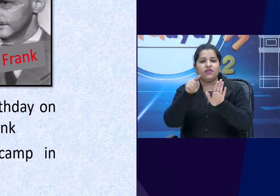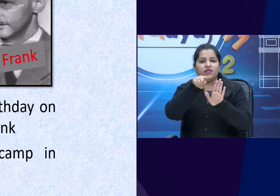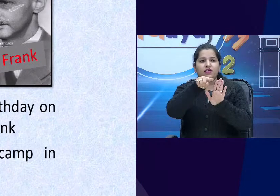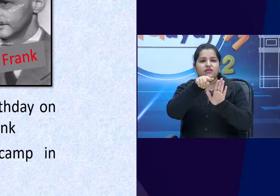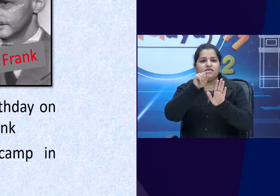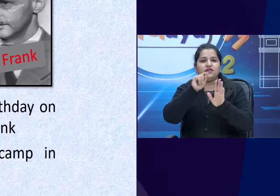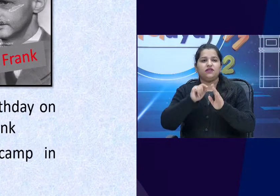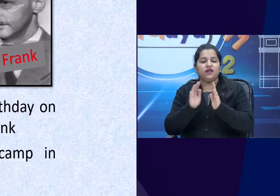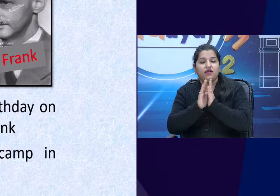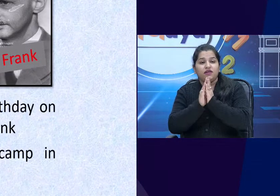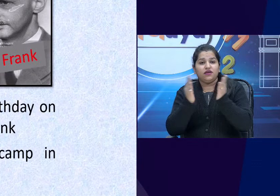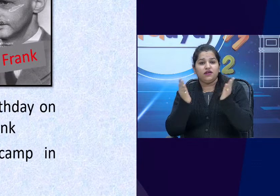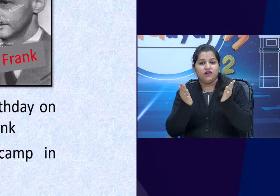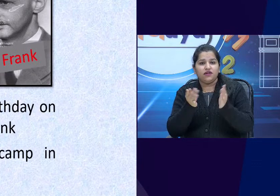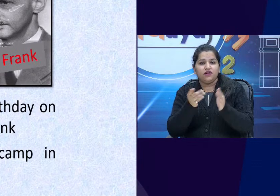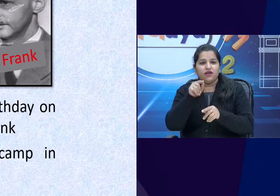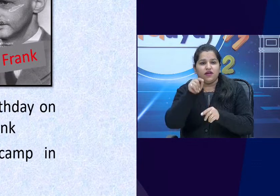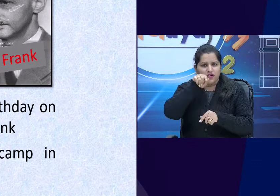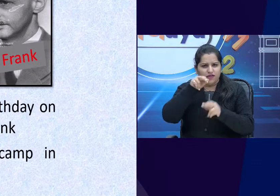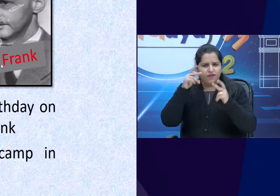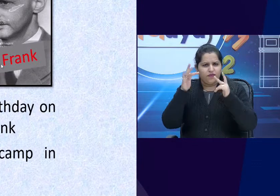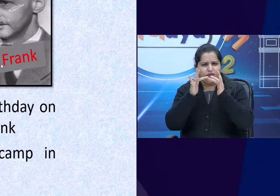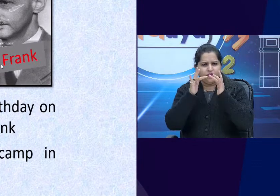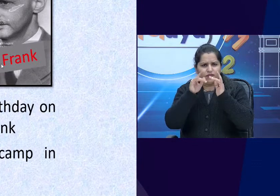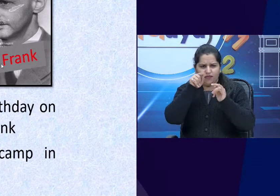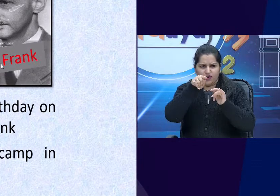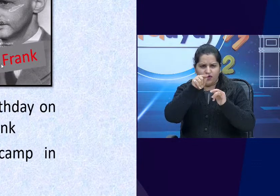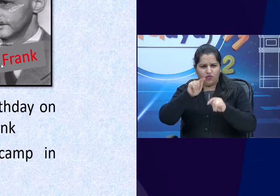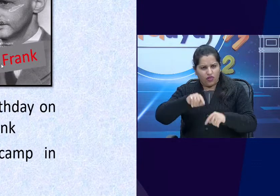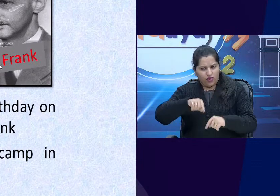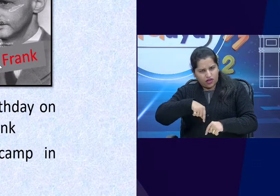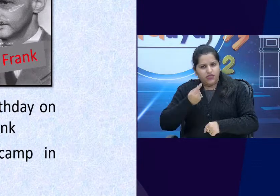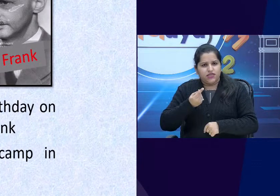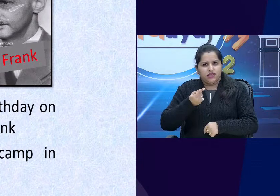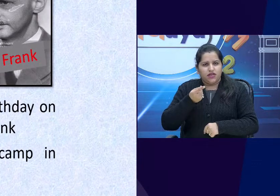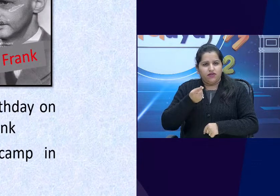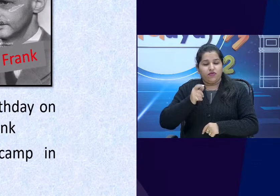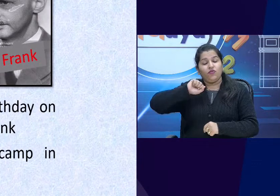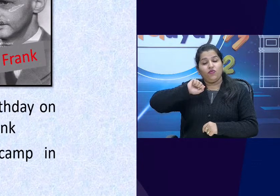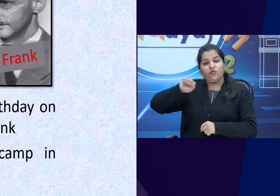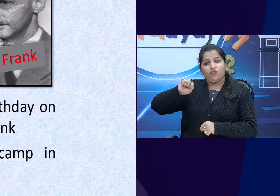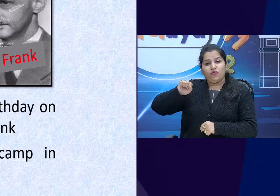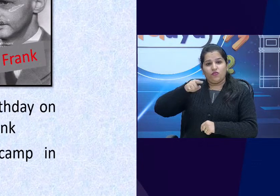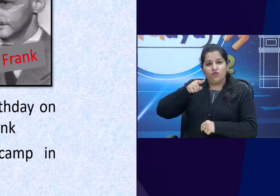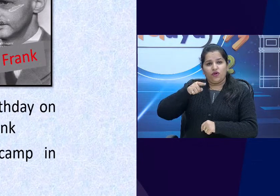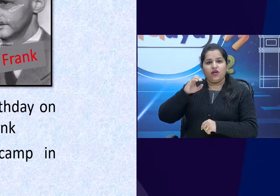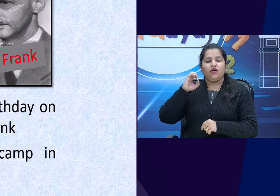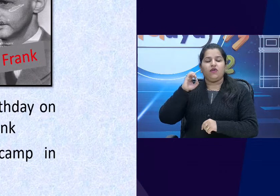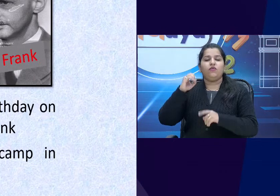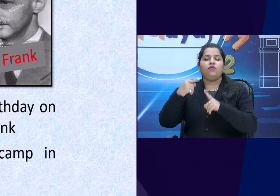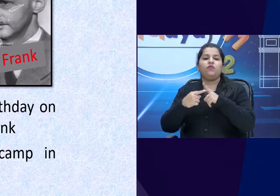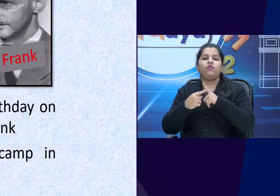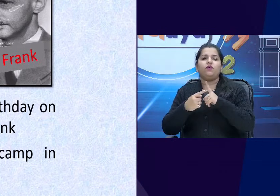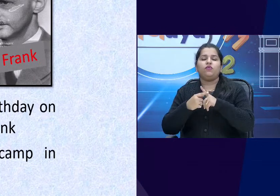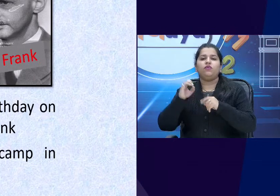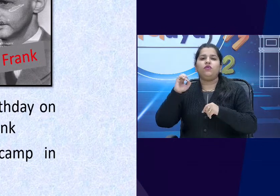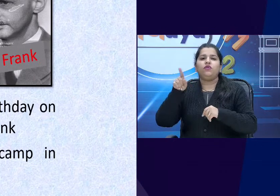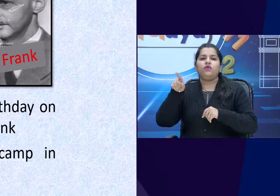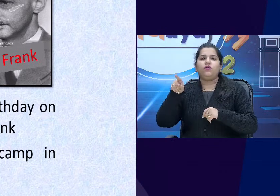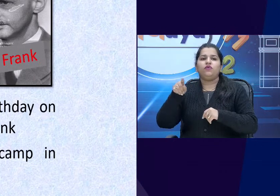diary. The middle one is Anne Frank. Anne Frank's dad, Otto Anne Frank, is her father who gifted the diary